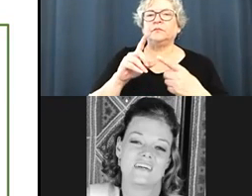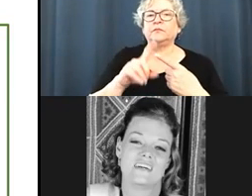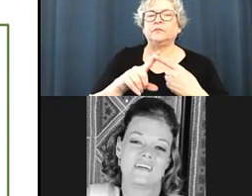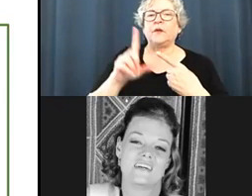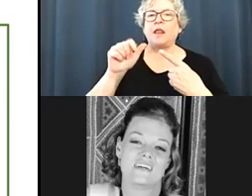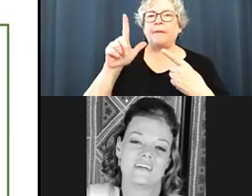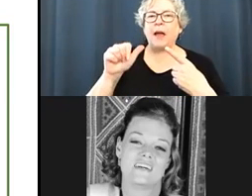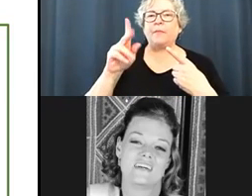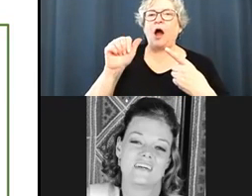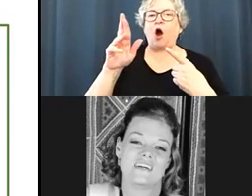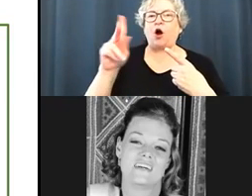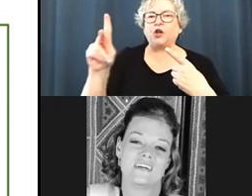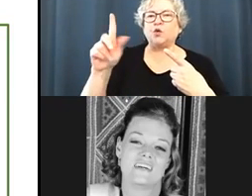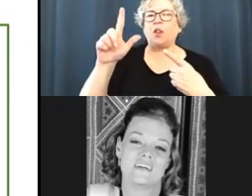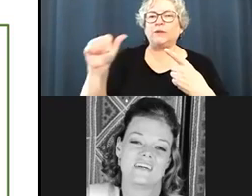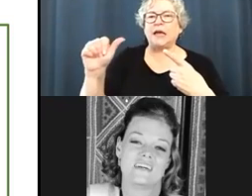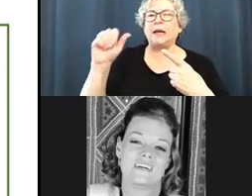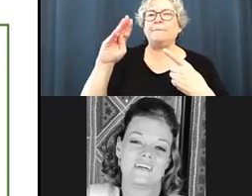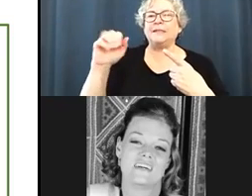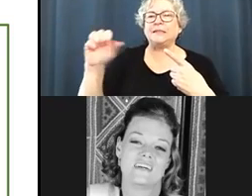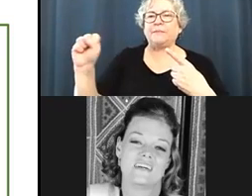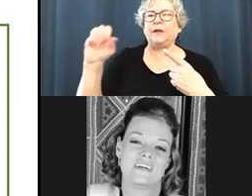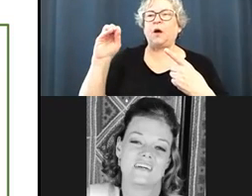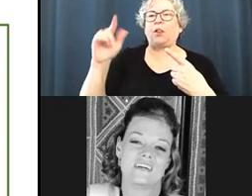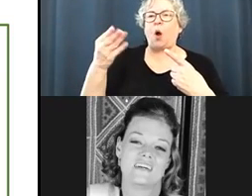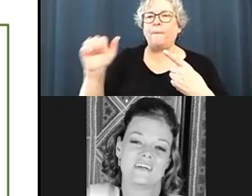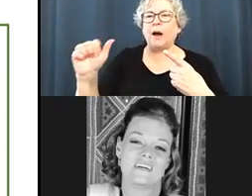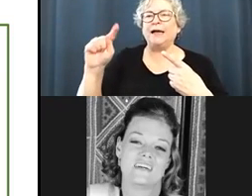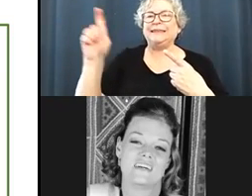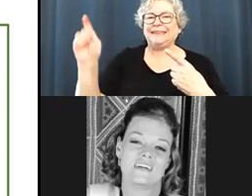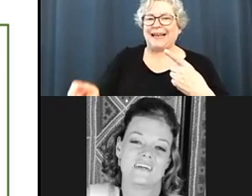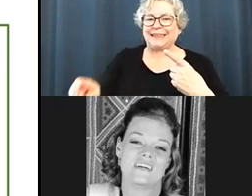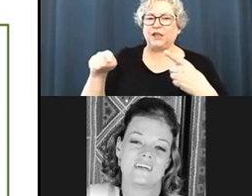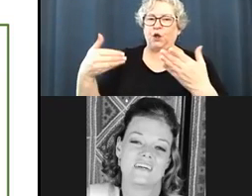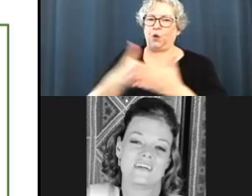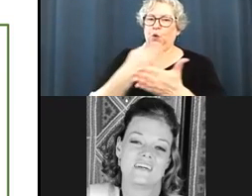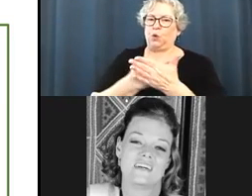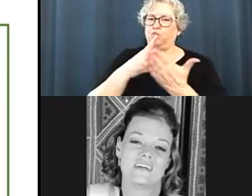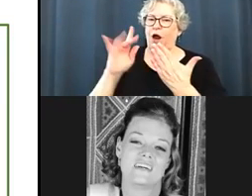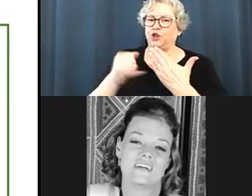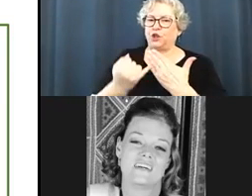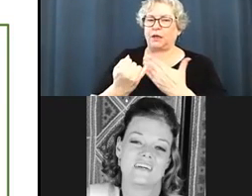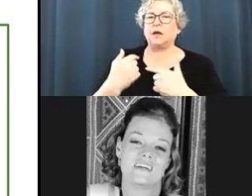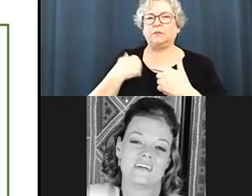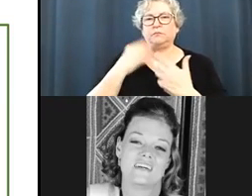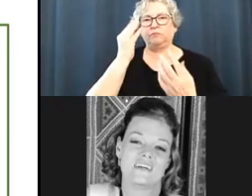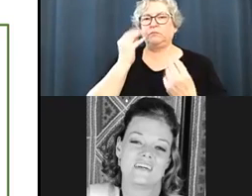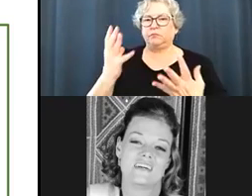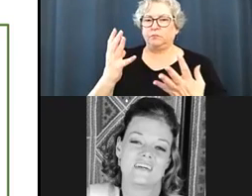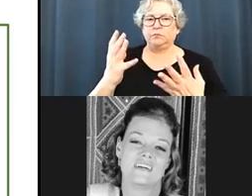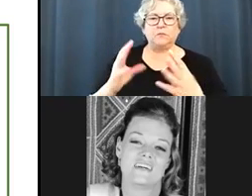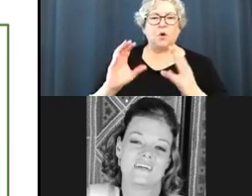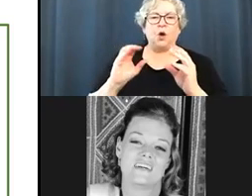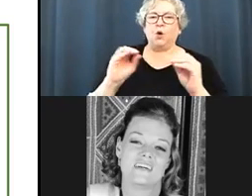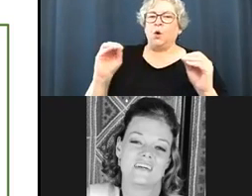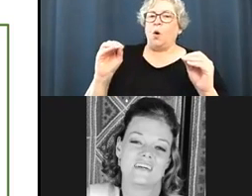Mississippi, Oklahoma, and Texas. We are a new project. And I have to say, there have been no